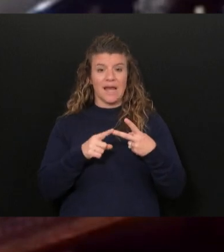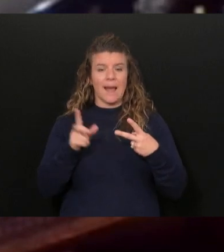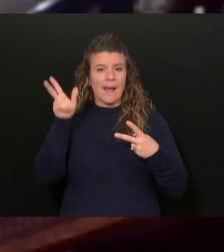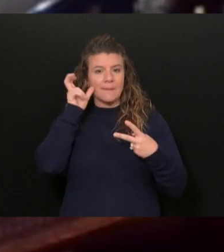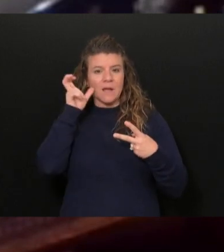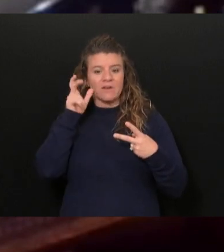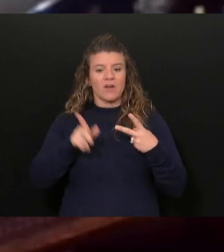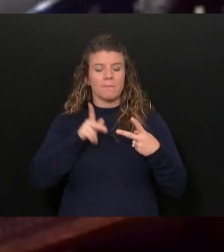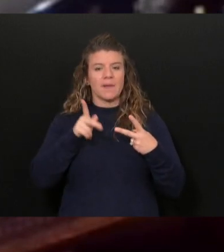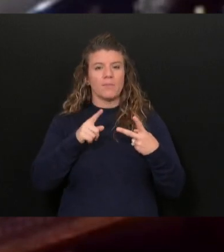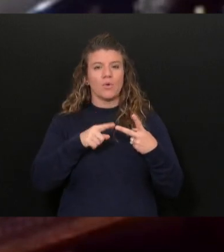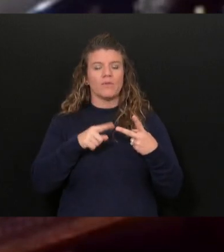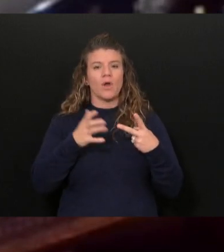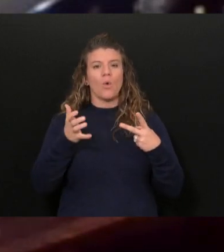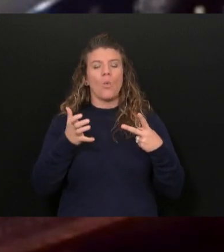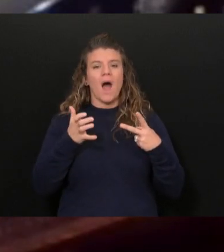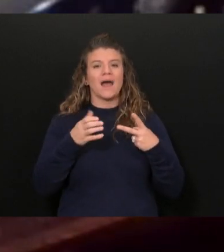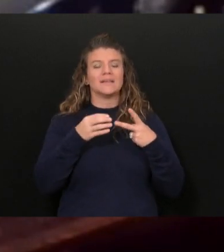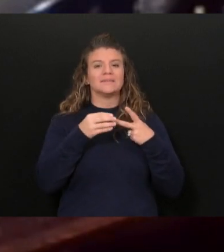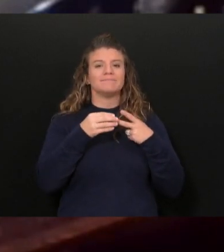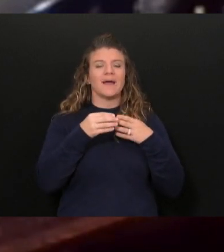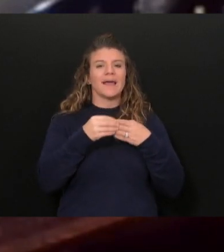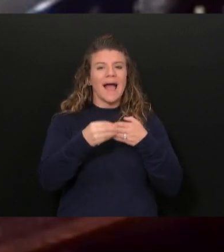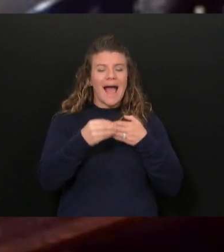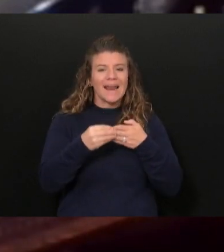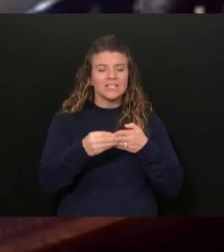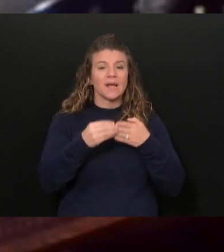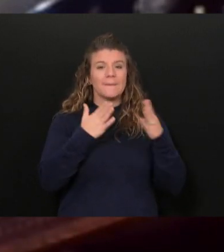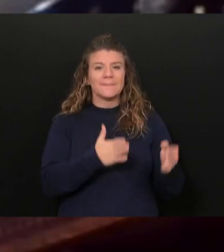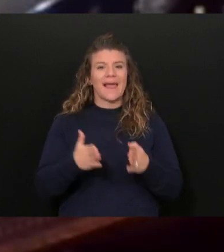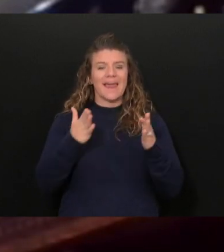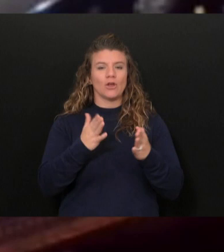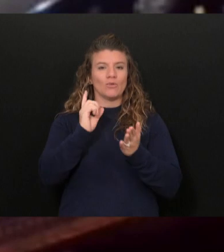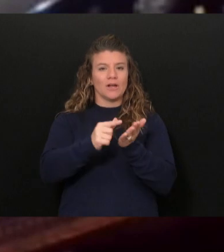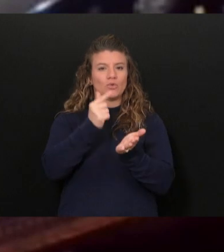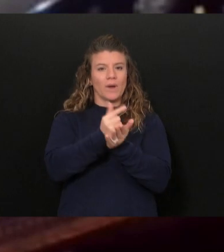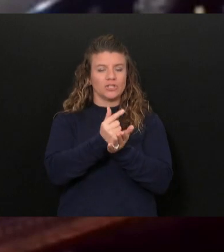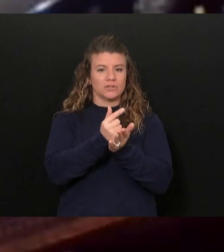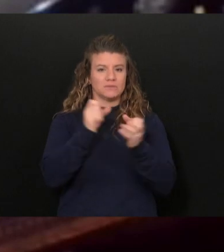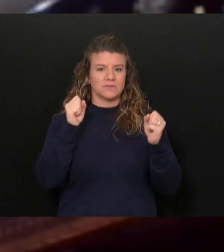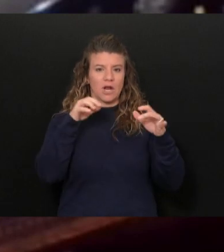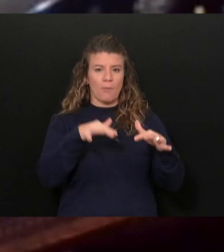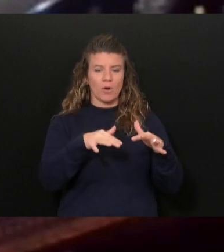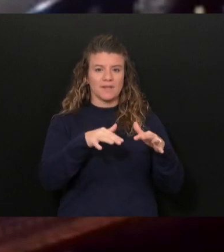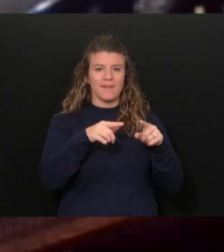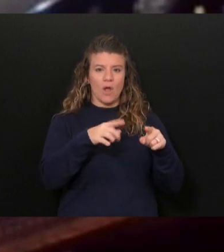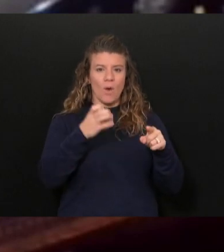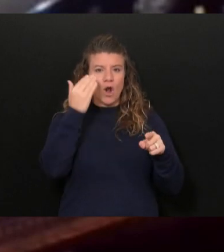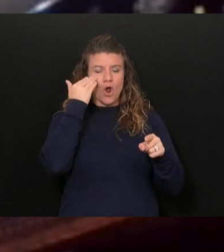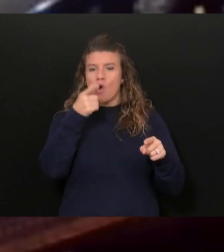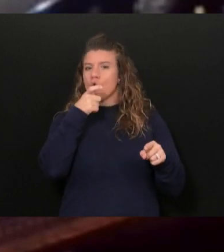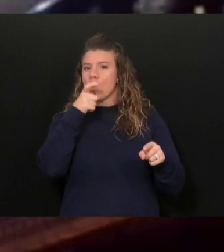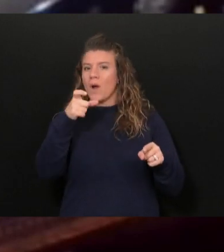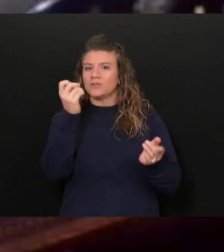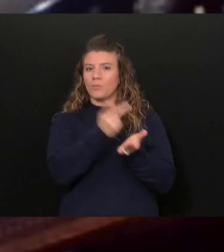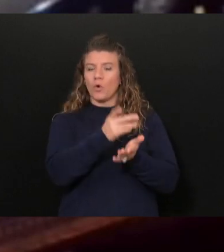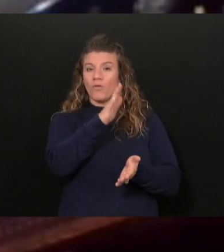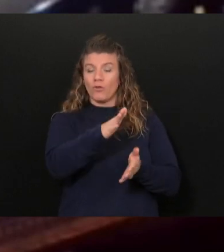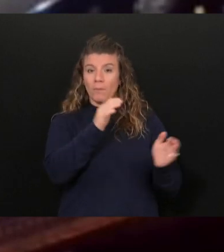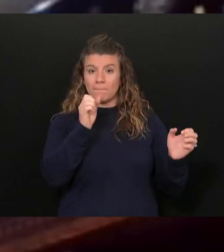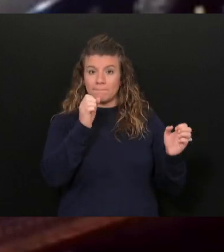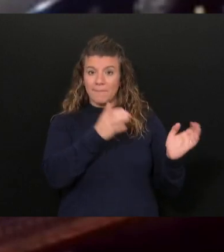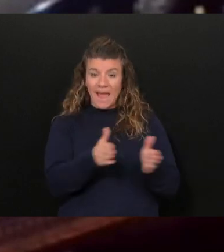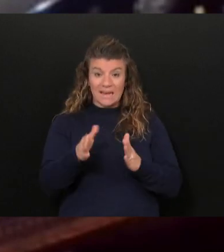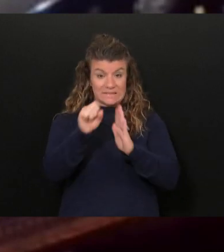want some guidance on planning graduation ceremonies, and they want to know who has to approve their plan. Is it the state board